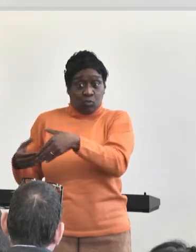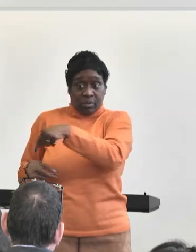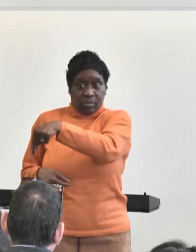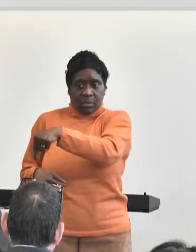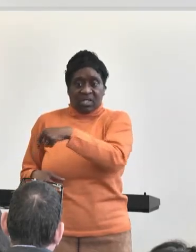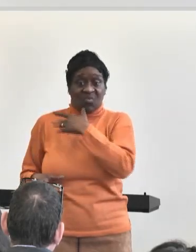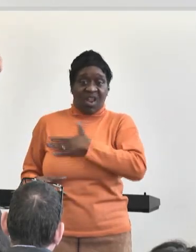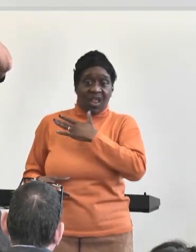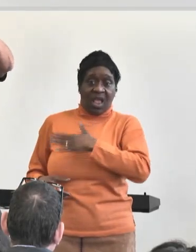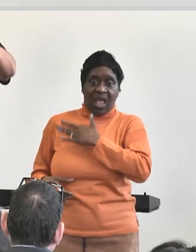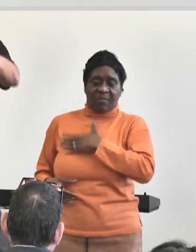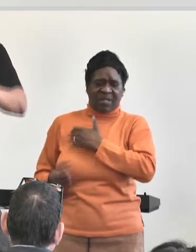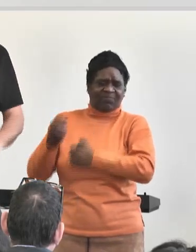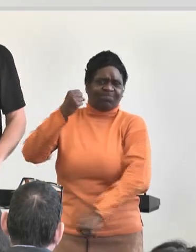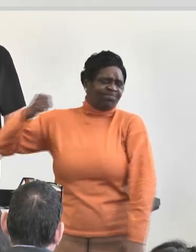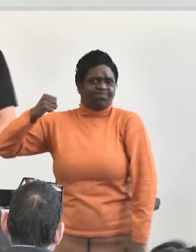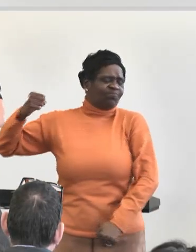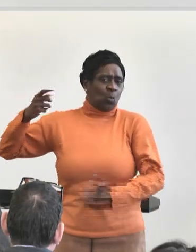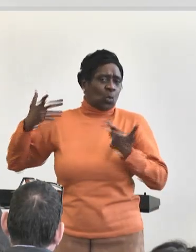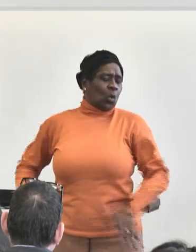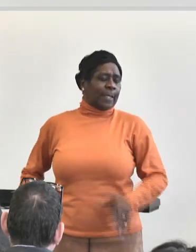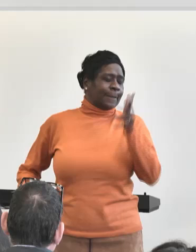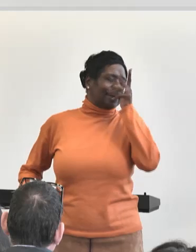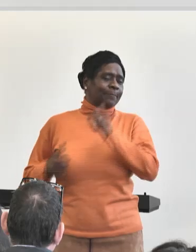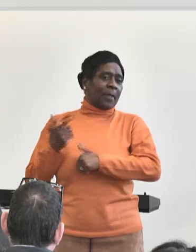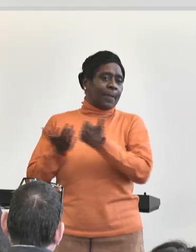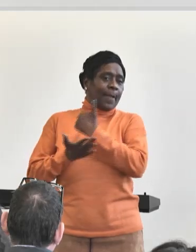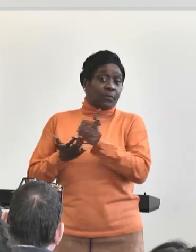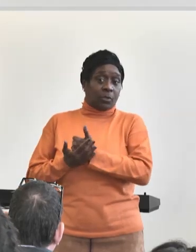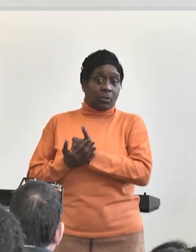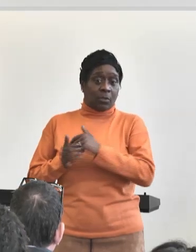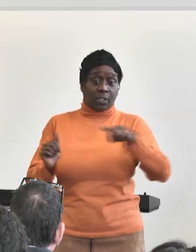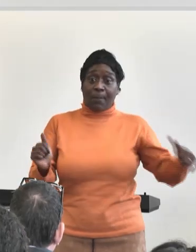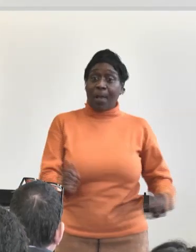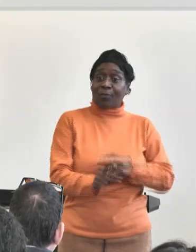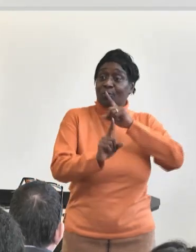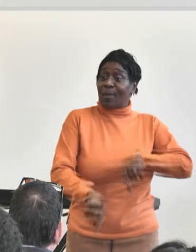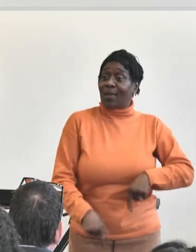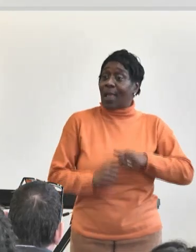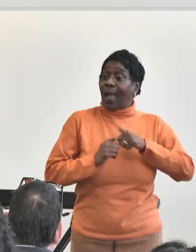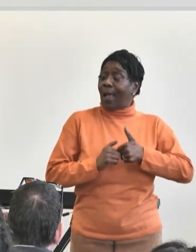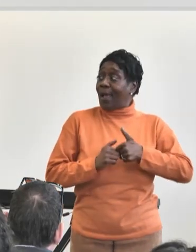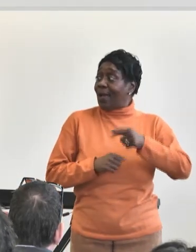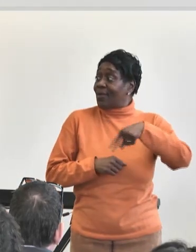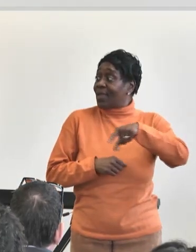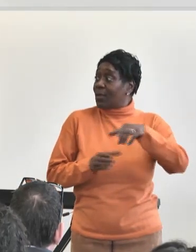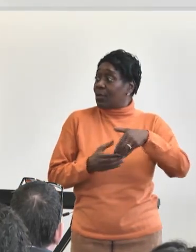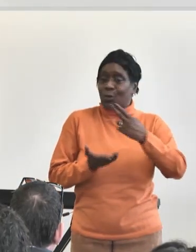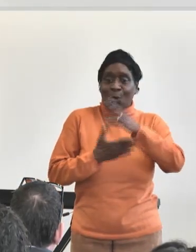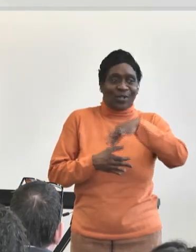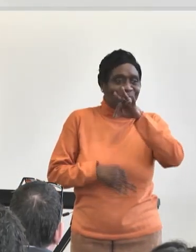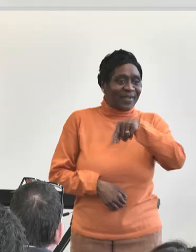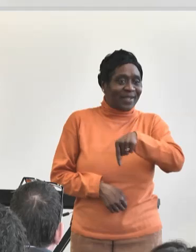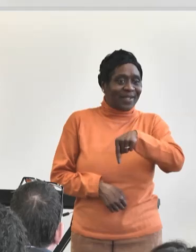weren't happy at all. They fought it and resisted it. No estaban contentos, lo resistían. The apostles responded with the Holy